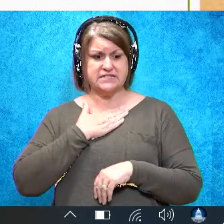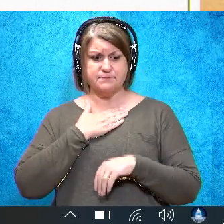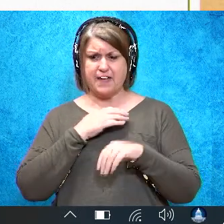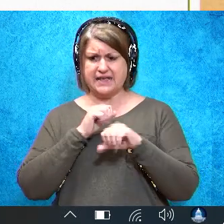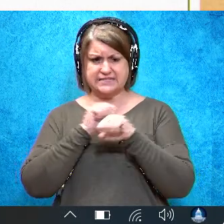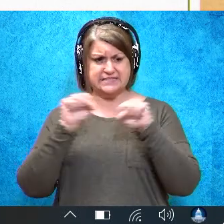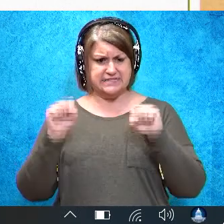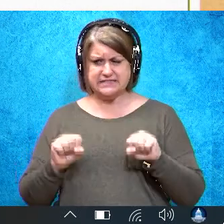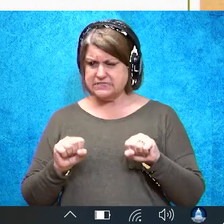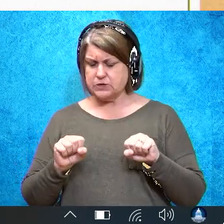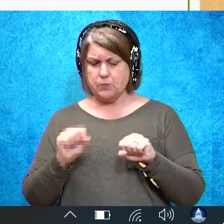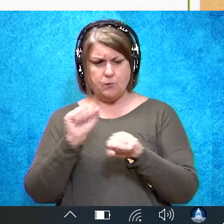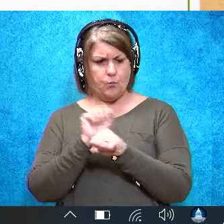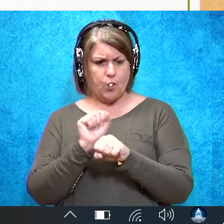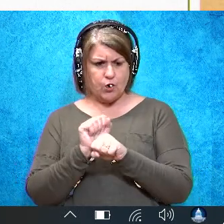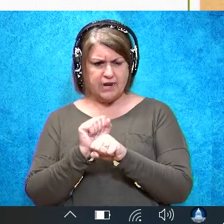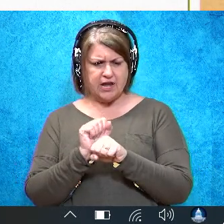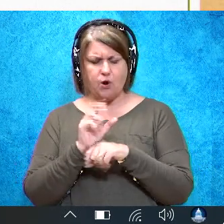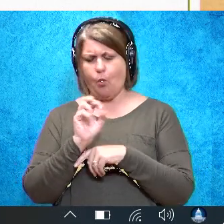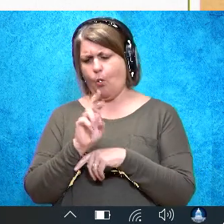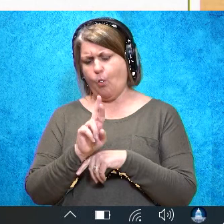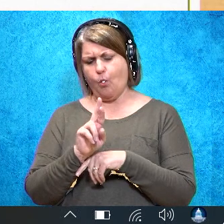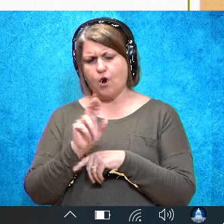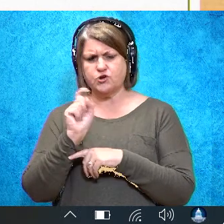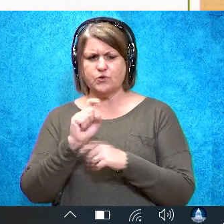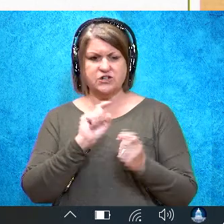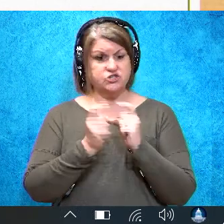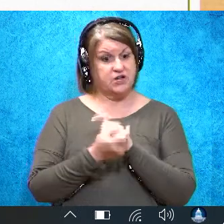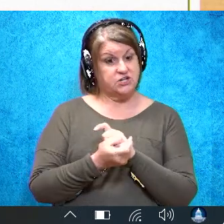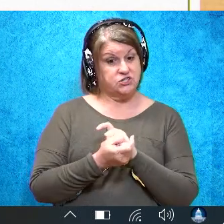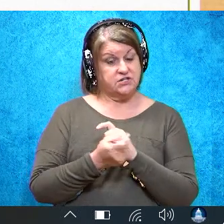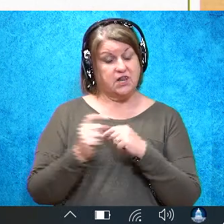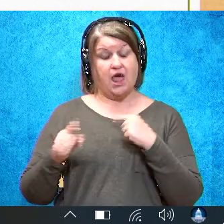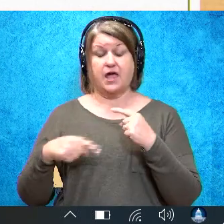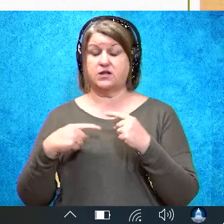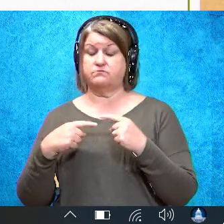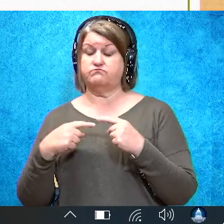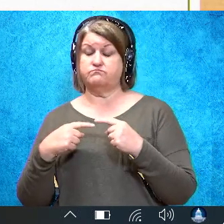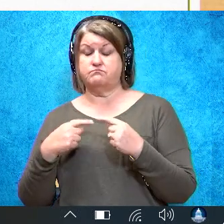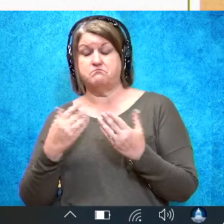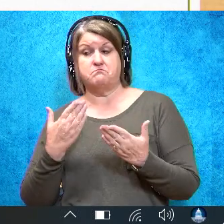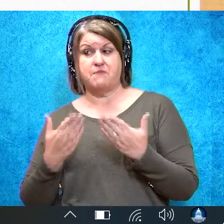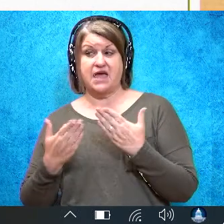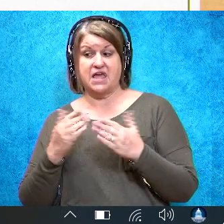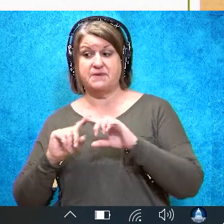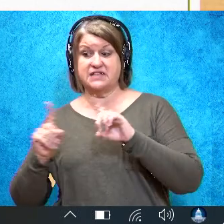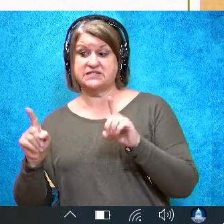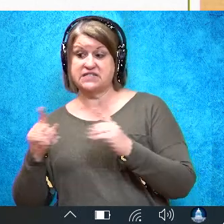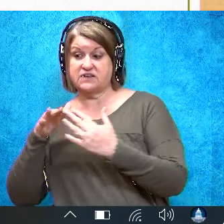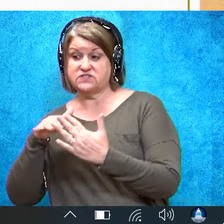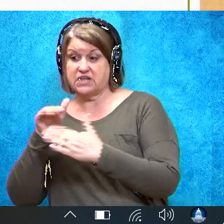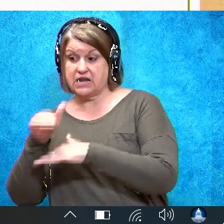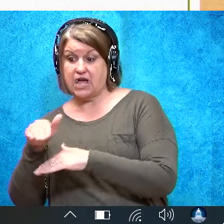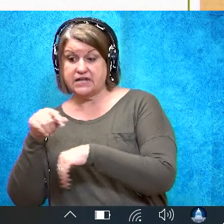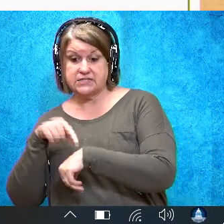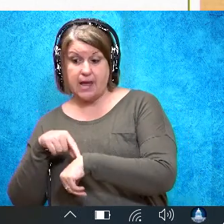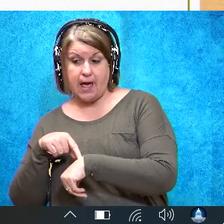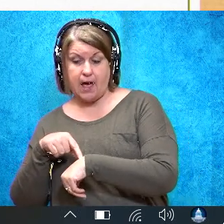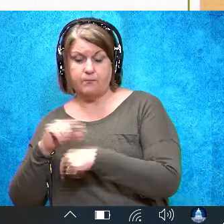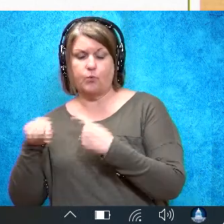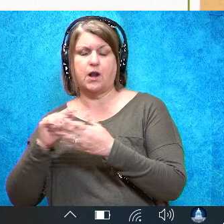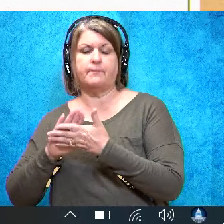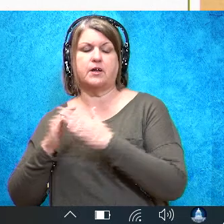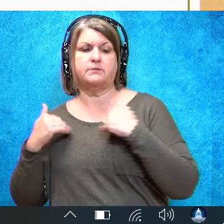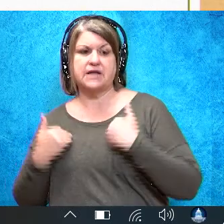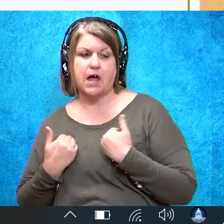or do I need to revise it? Maybe instead of studying at night when I'm more apt to be tired, maybe I should begin studying more so during